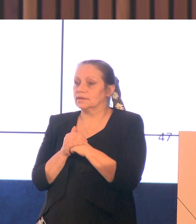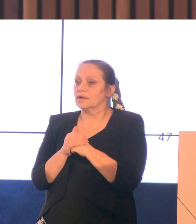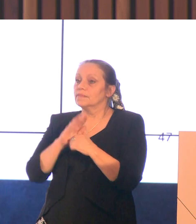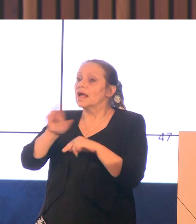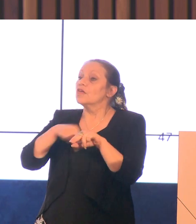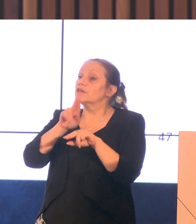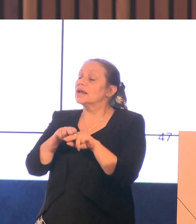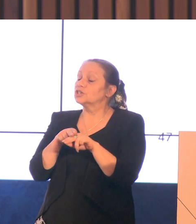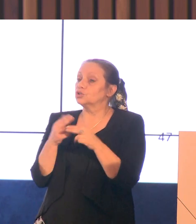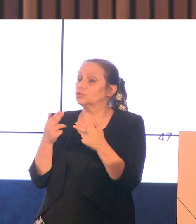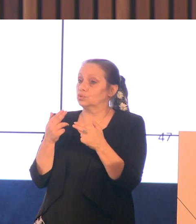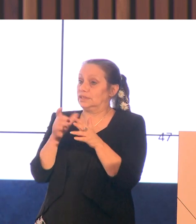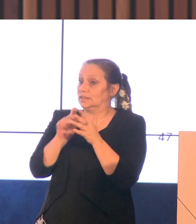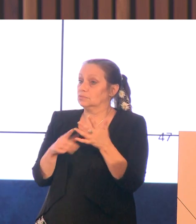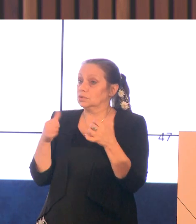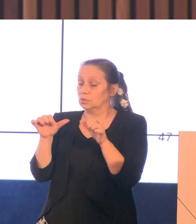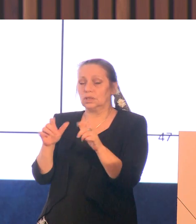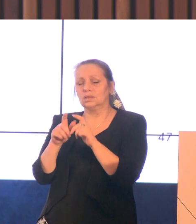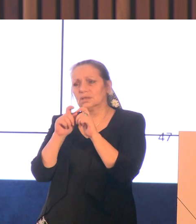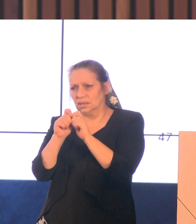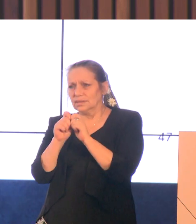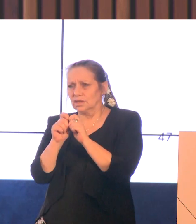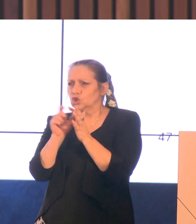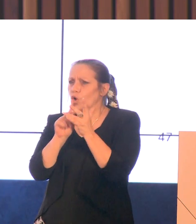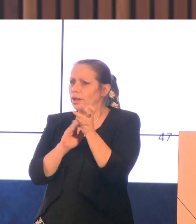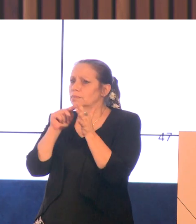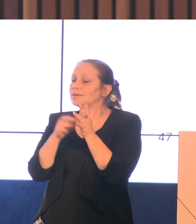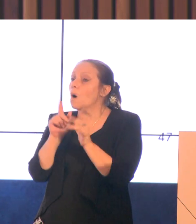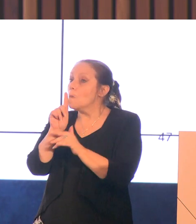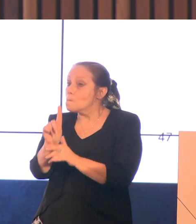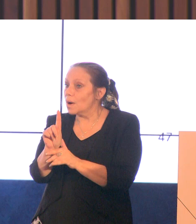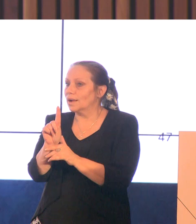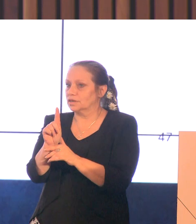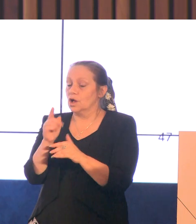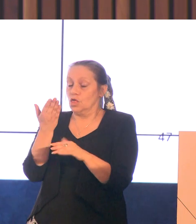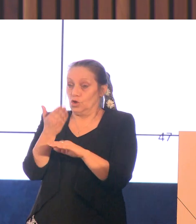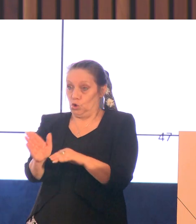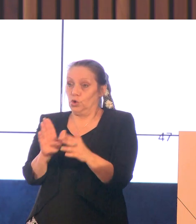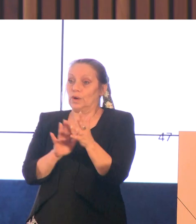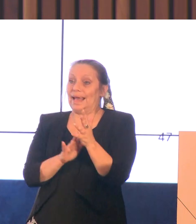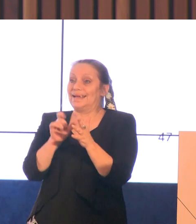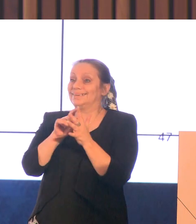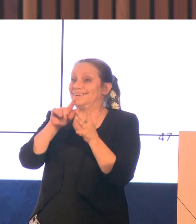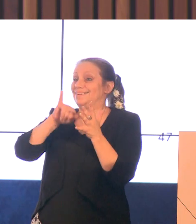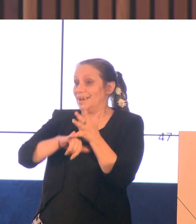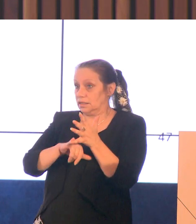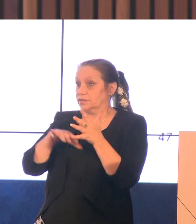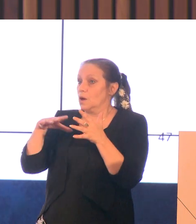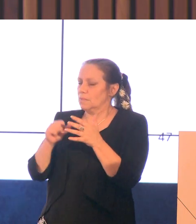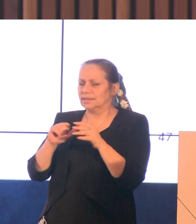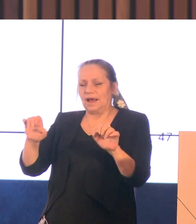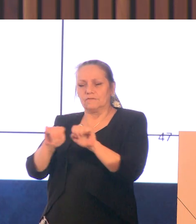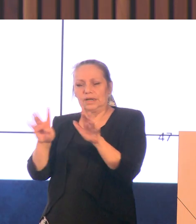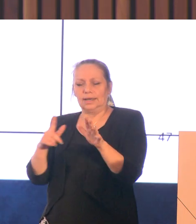Disability Strategy is a worthy document, but unless the new NDS is backed by clear